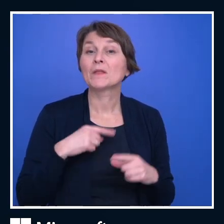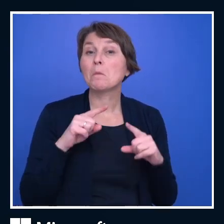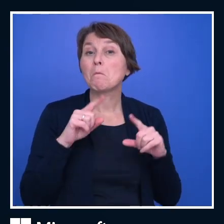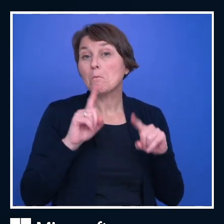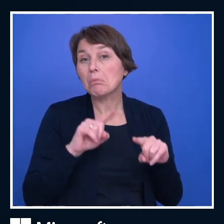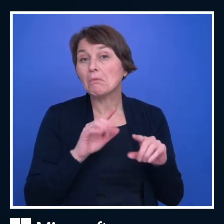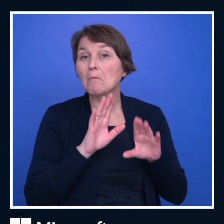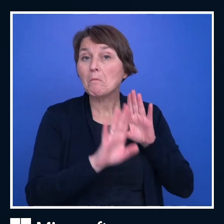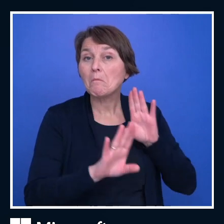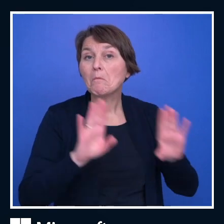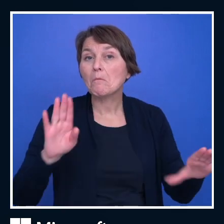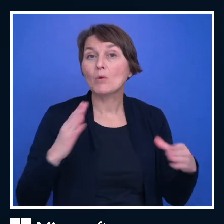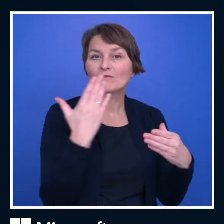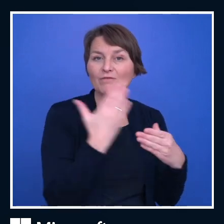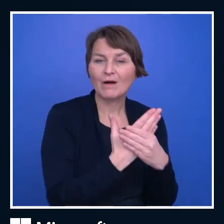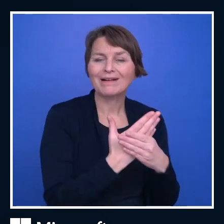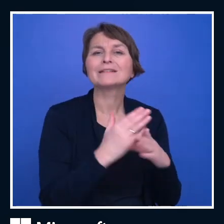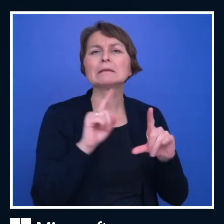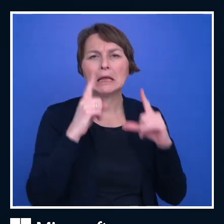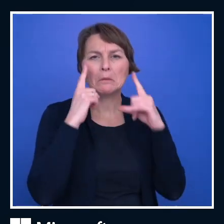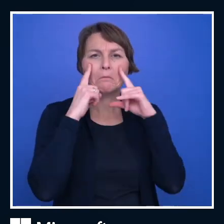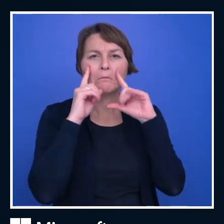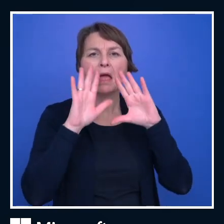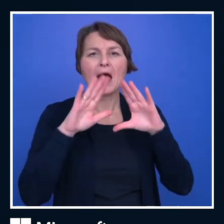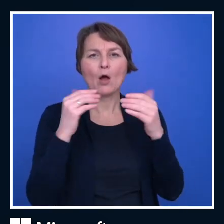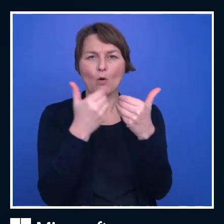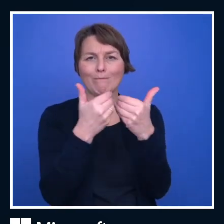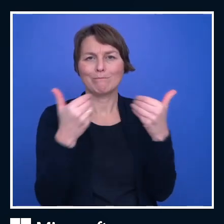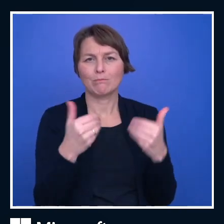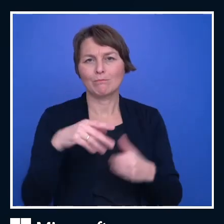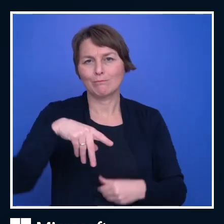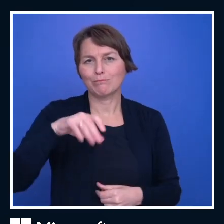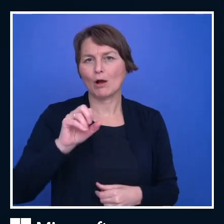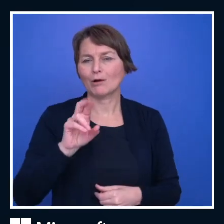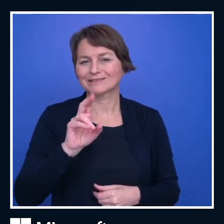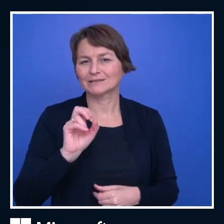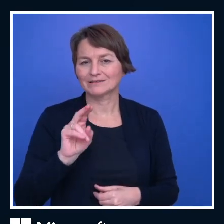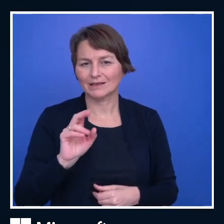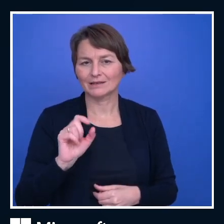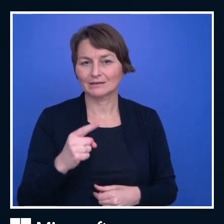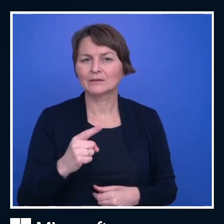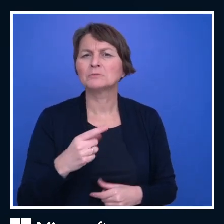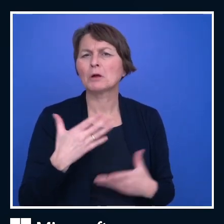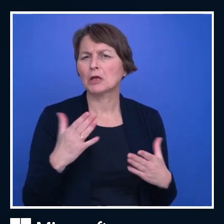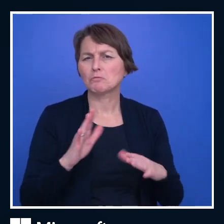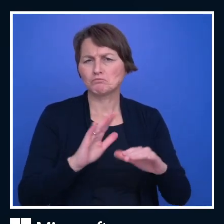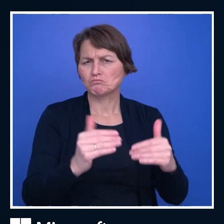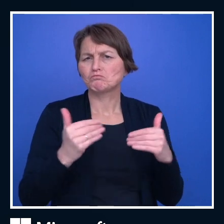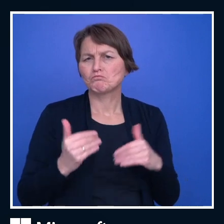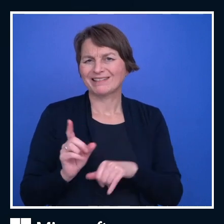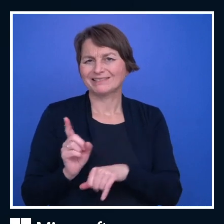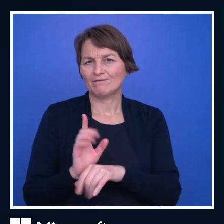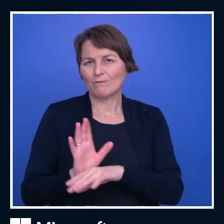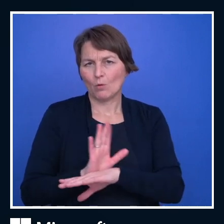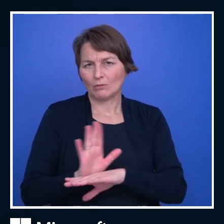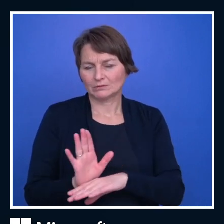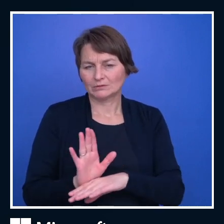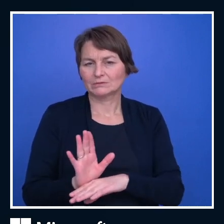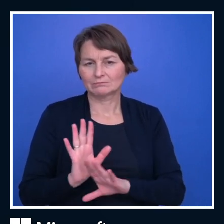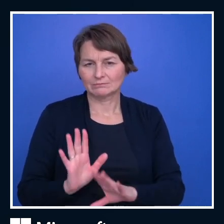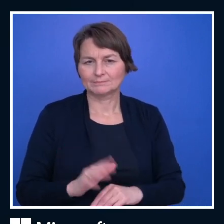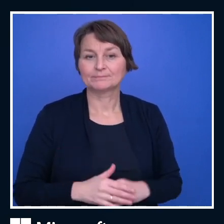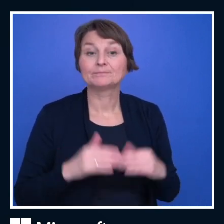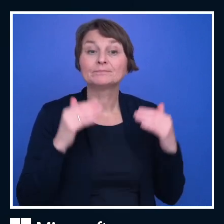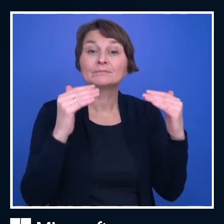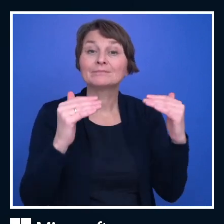what the parsing will need to be. So in this case, I'll just use the default mode. We need to connect our storage account to